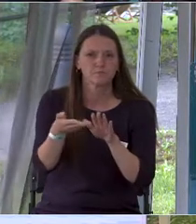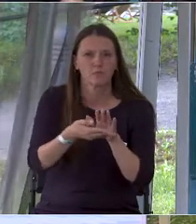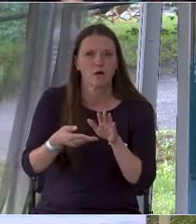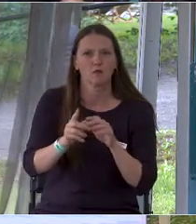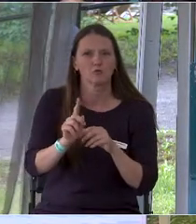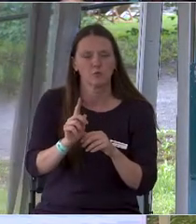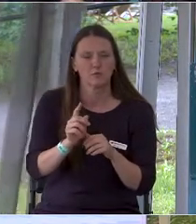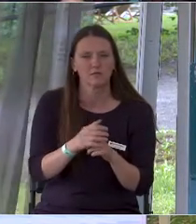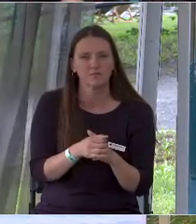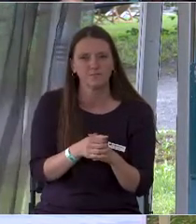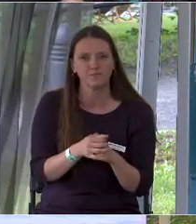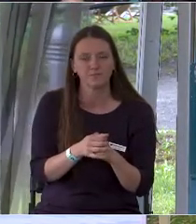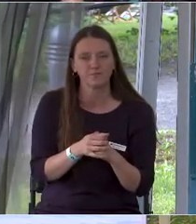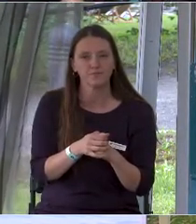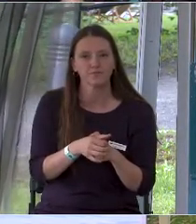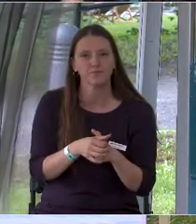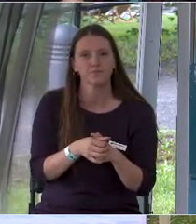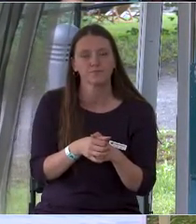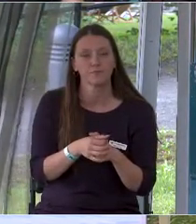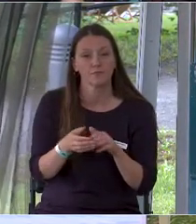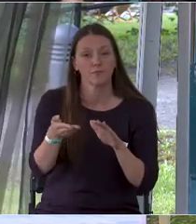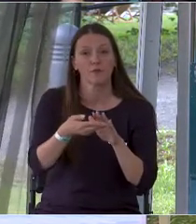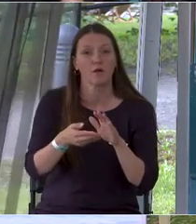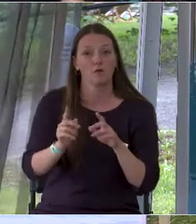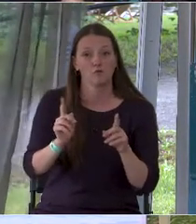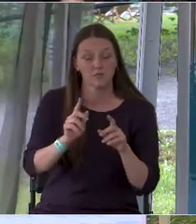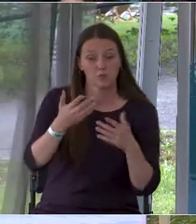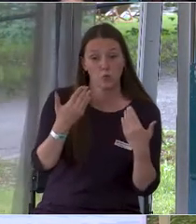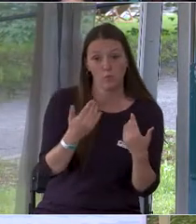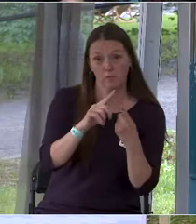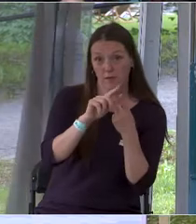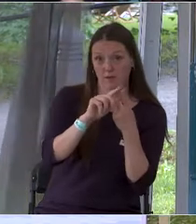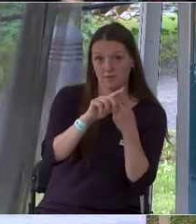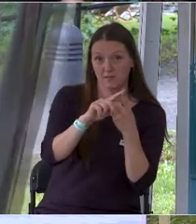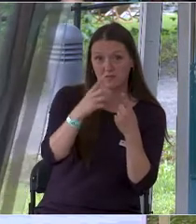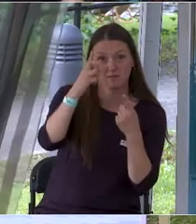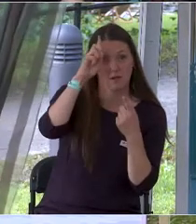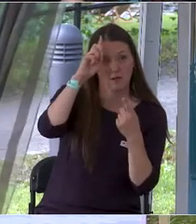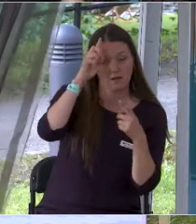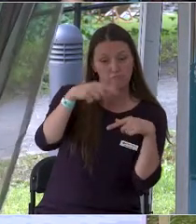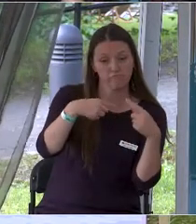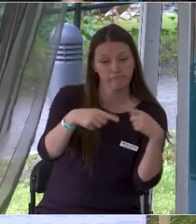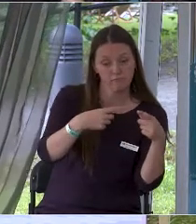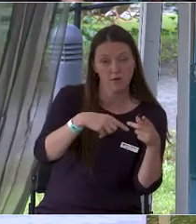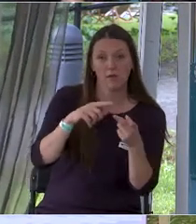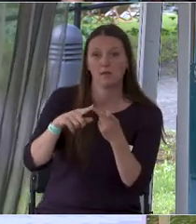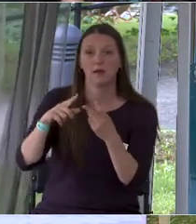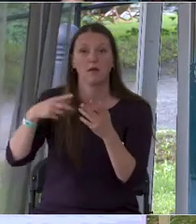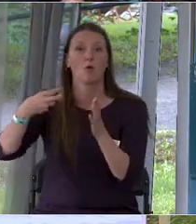that sort of divides how they get to social trust. That is how the state functions and civil society.